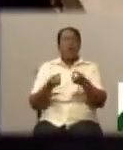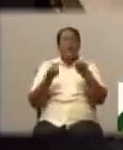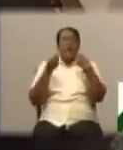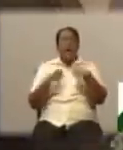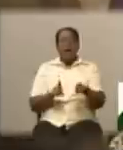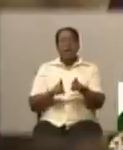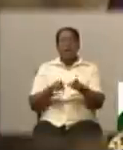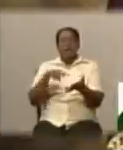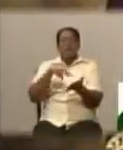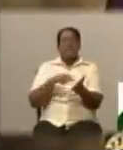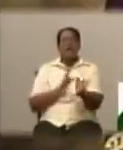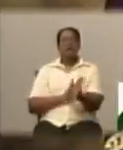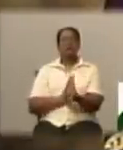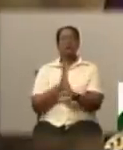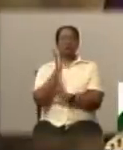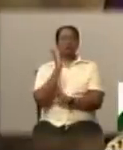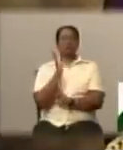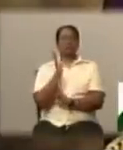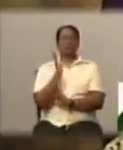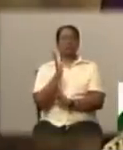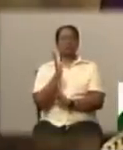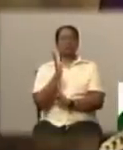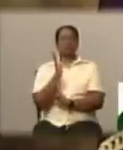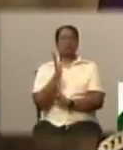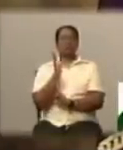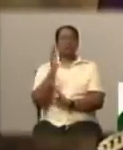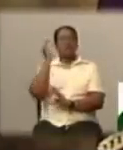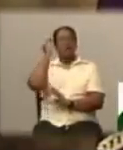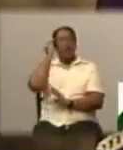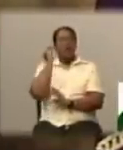high, because your liberation is near at hand.